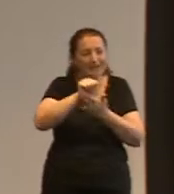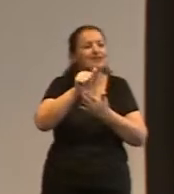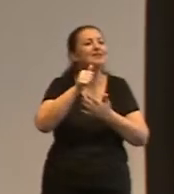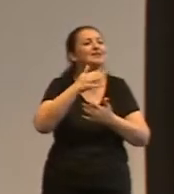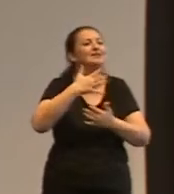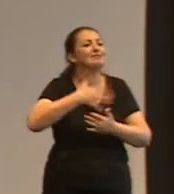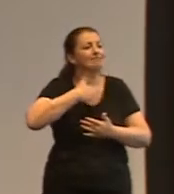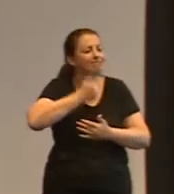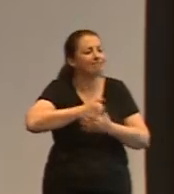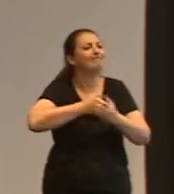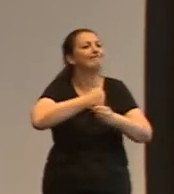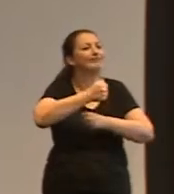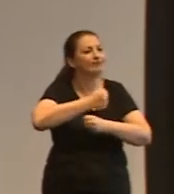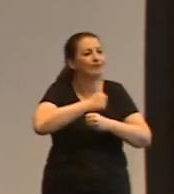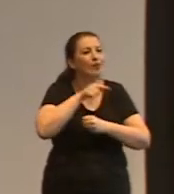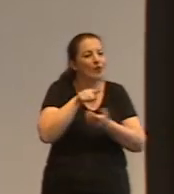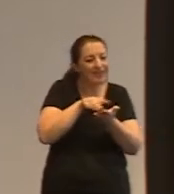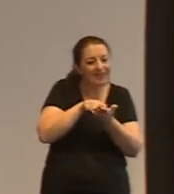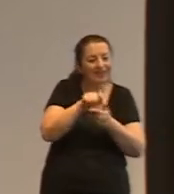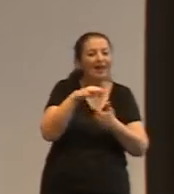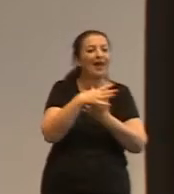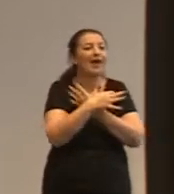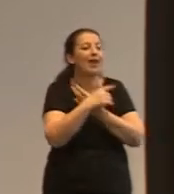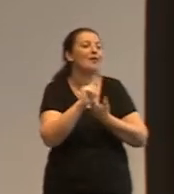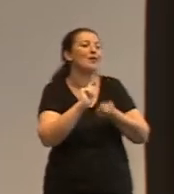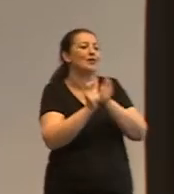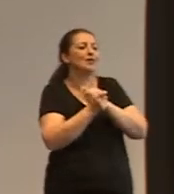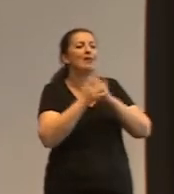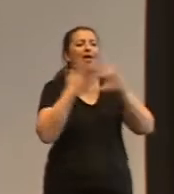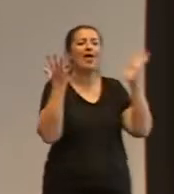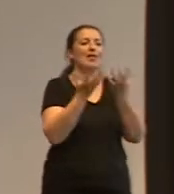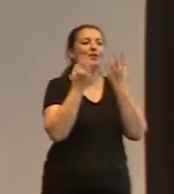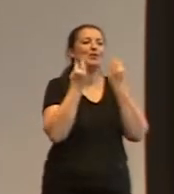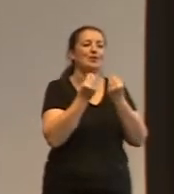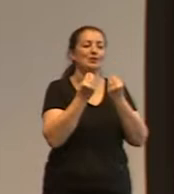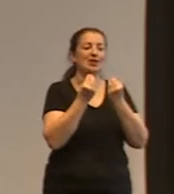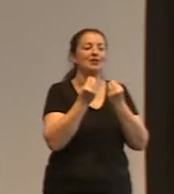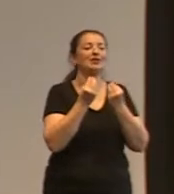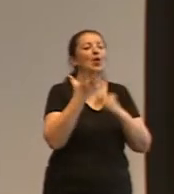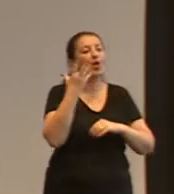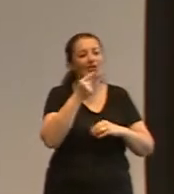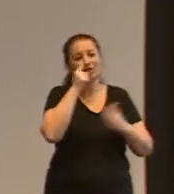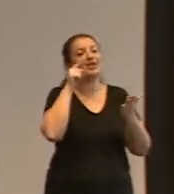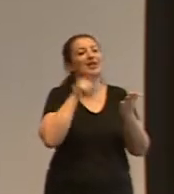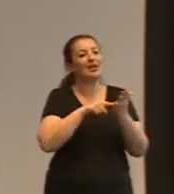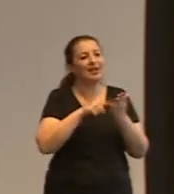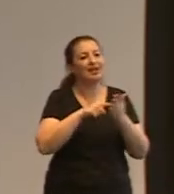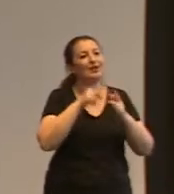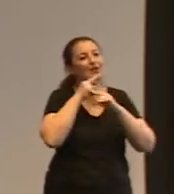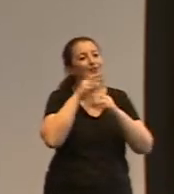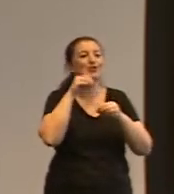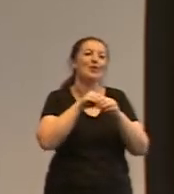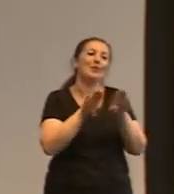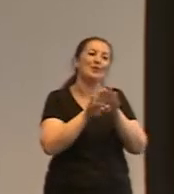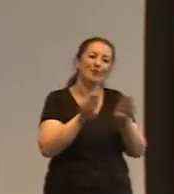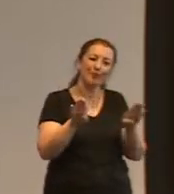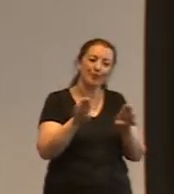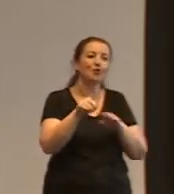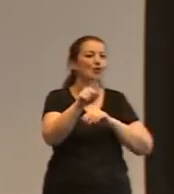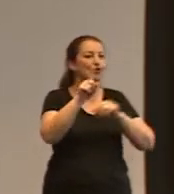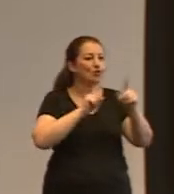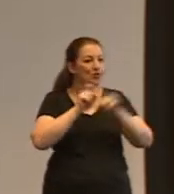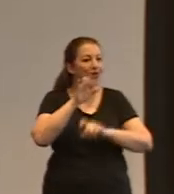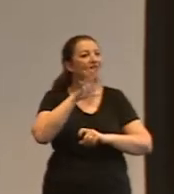that in the near future thanks to the efforts of so many people who are present today will we will all become